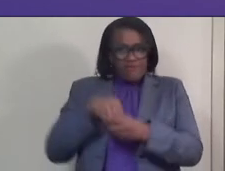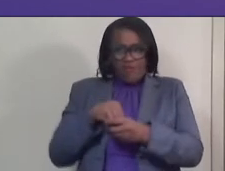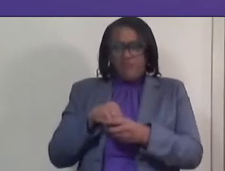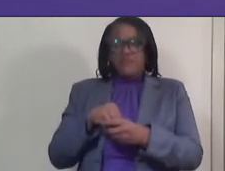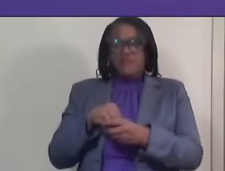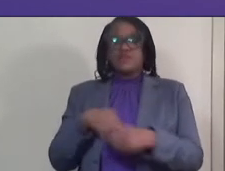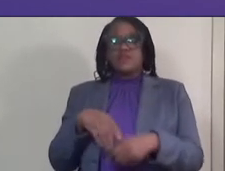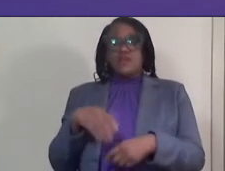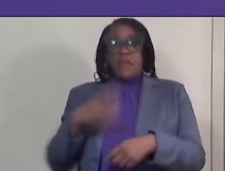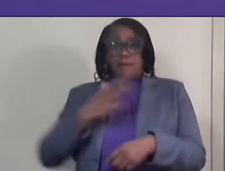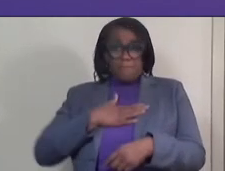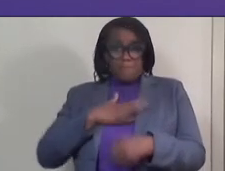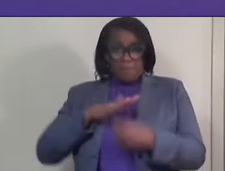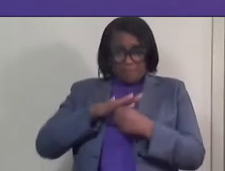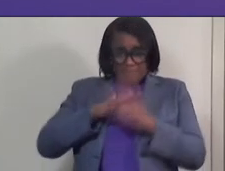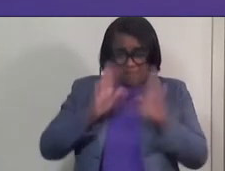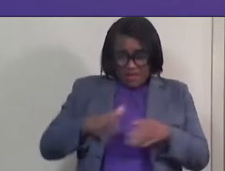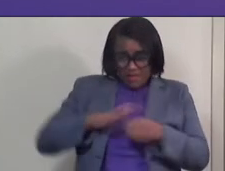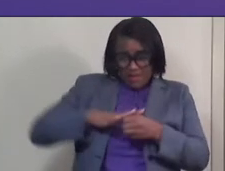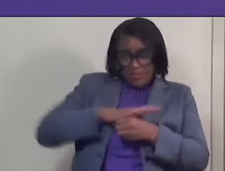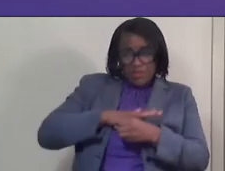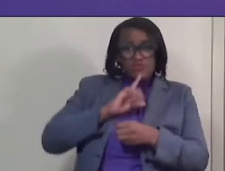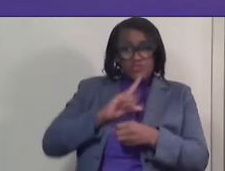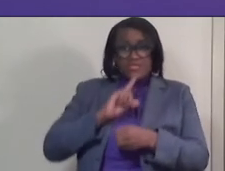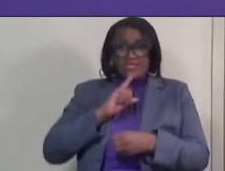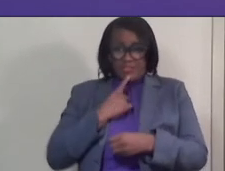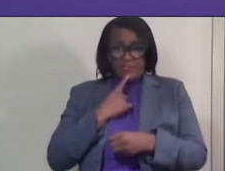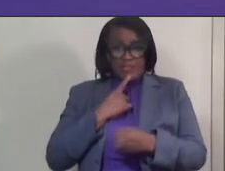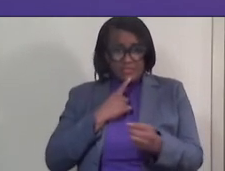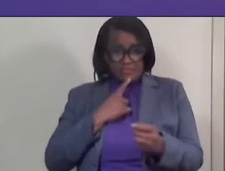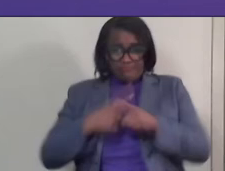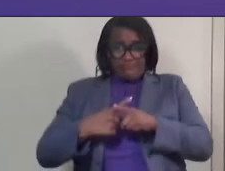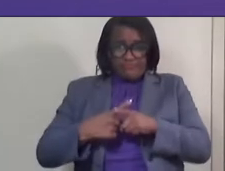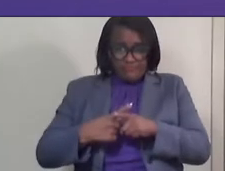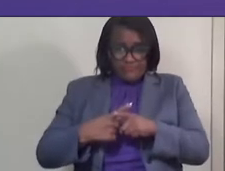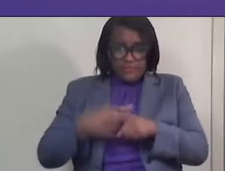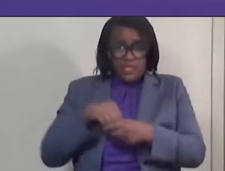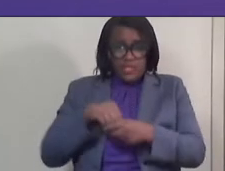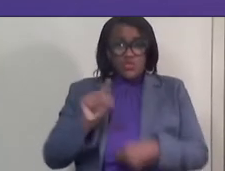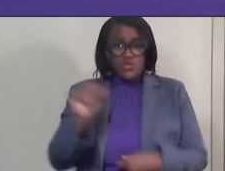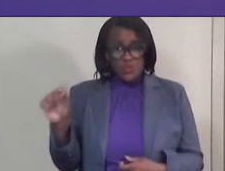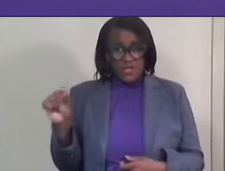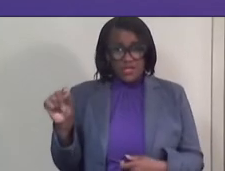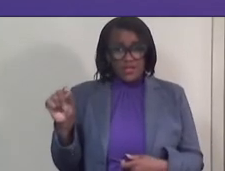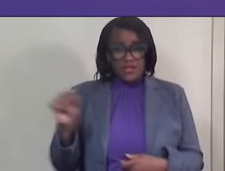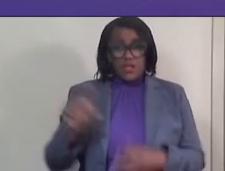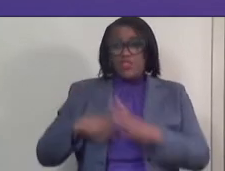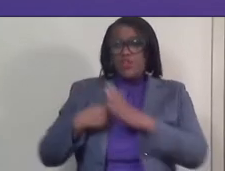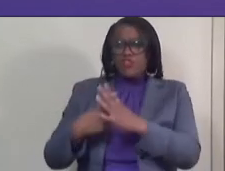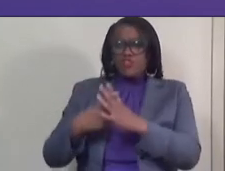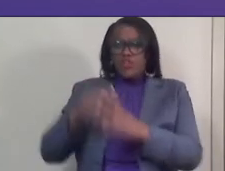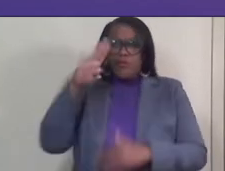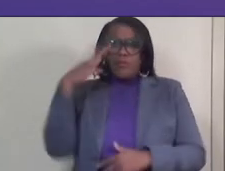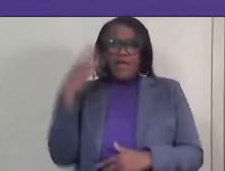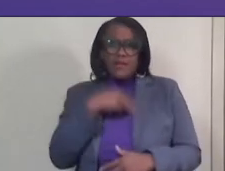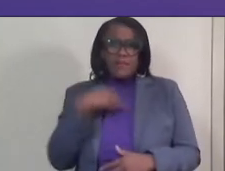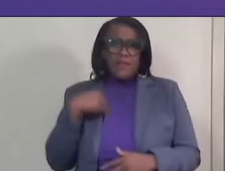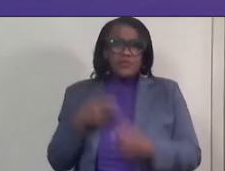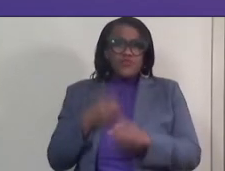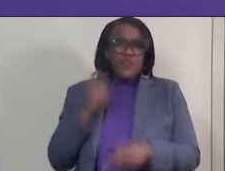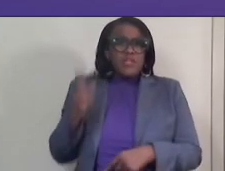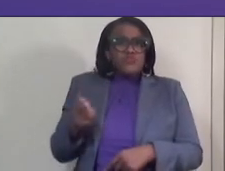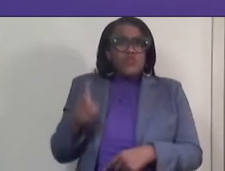neighborhood is at a critical juncture in 2020. The original Black members from the historically Black neighborhood